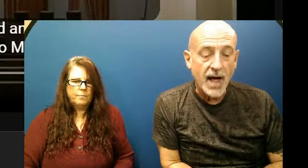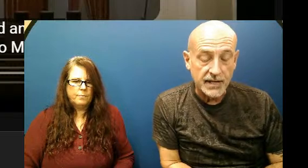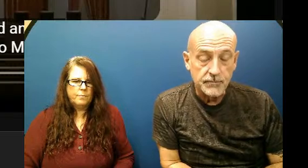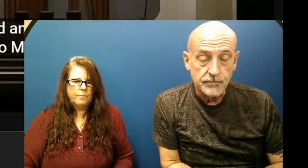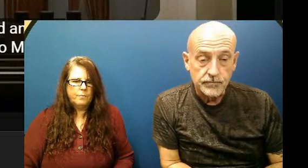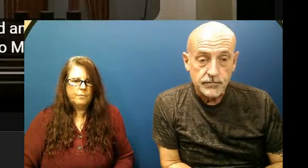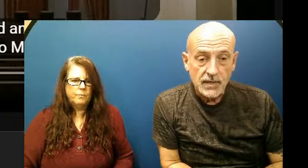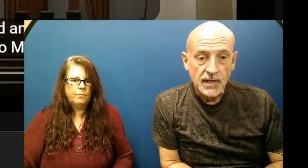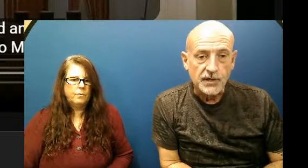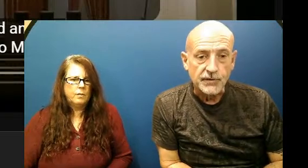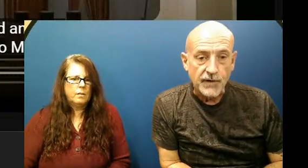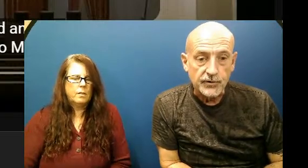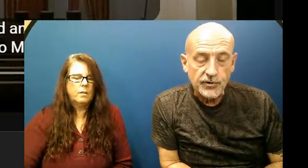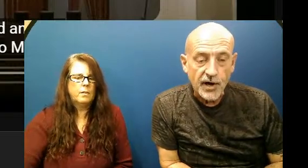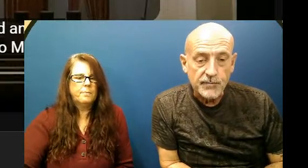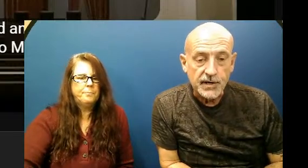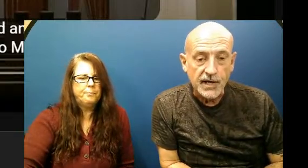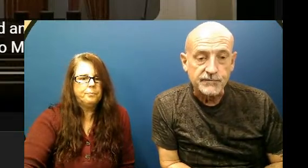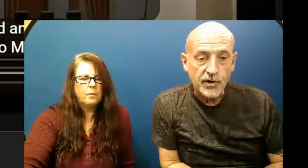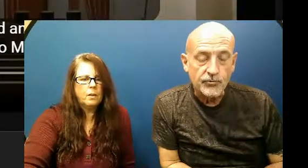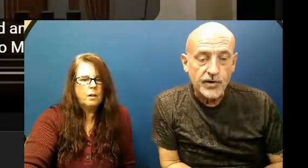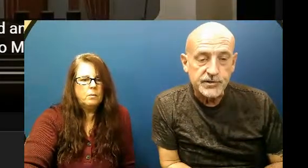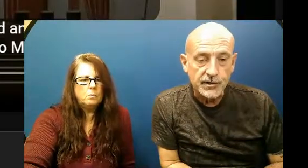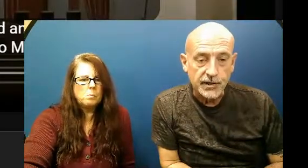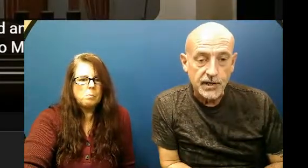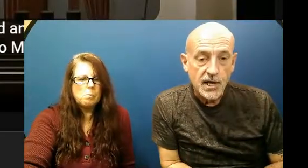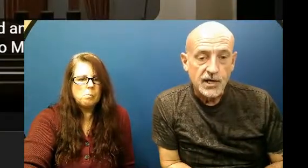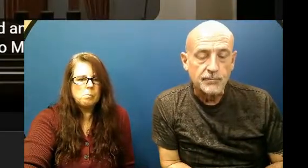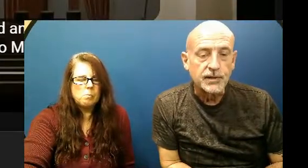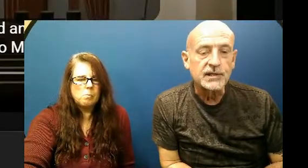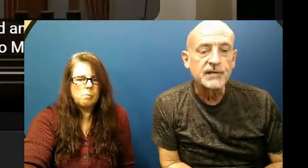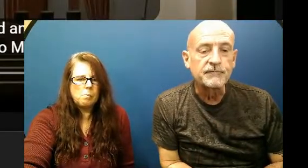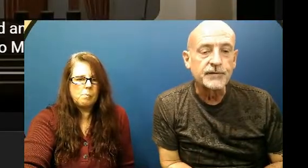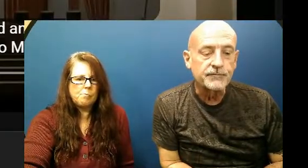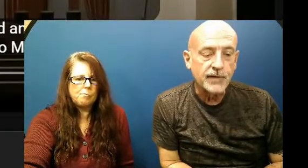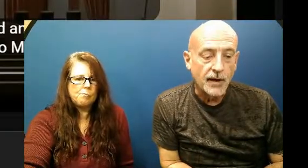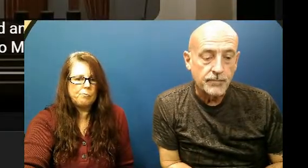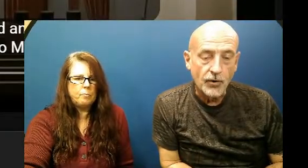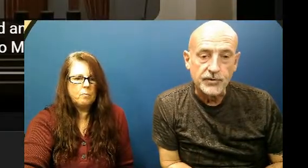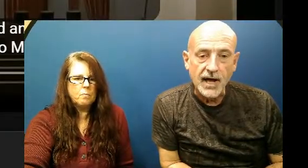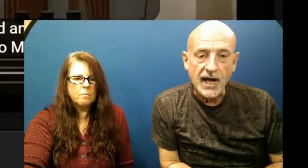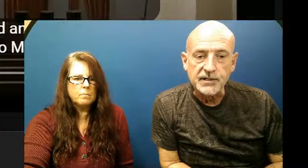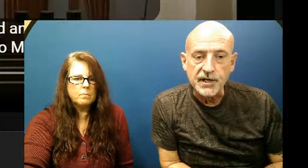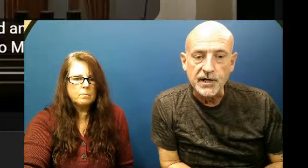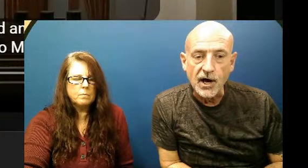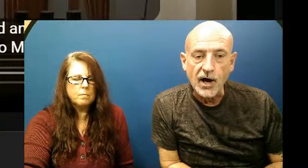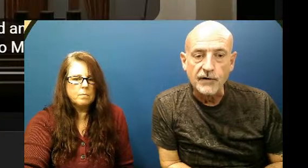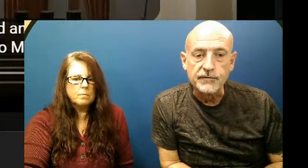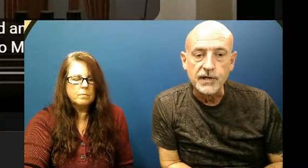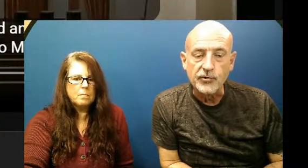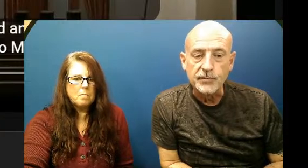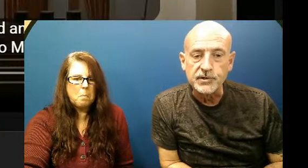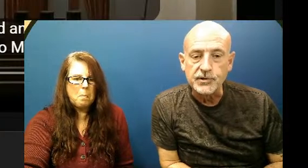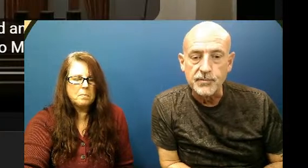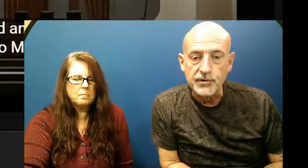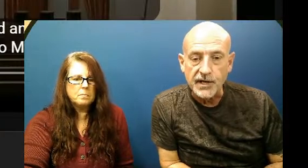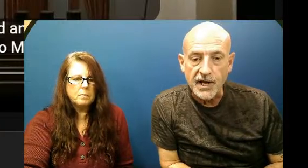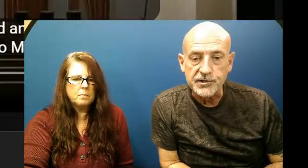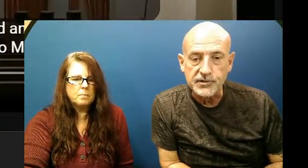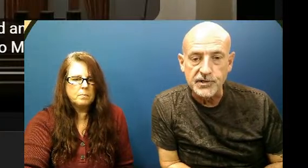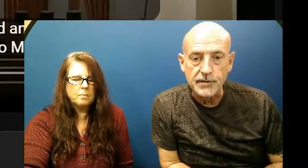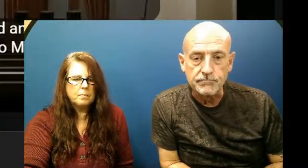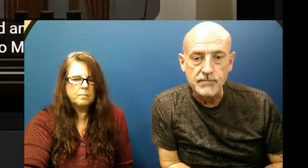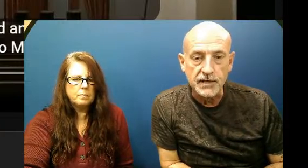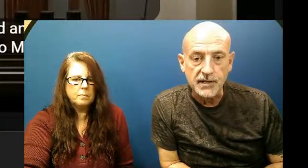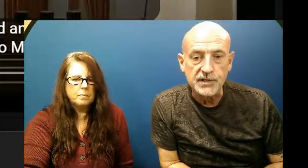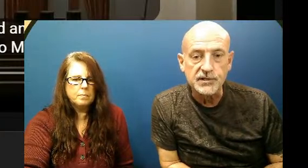so bad that the federal government has very recently completely flip-flopped on the idea of encrypted